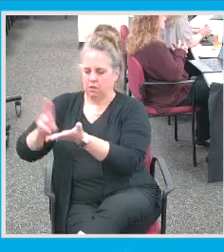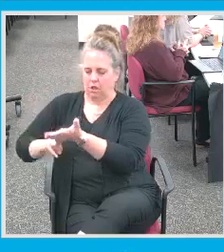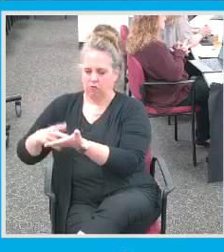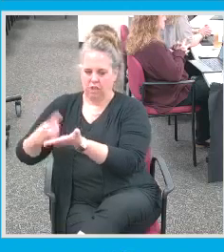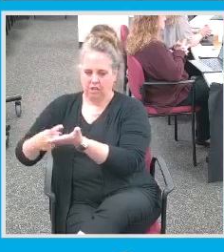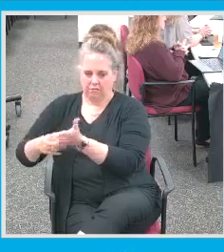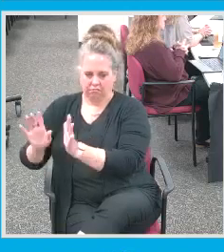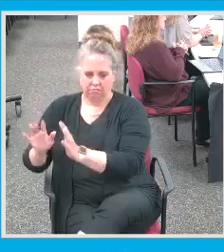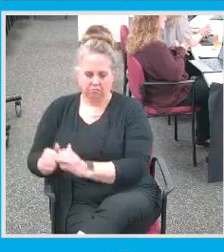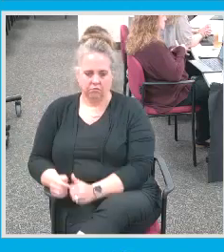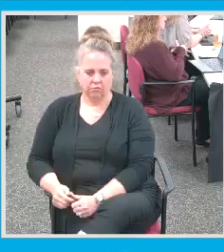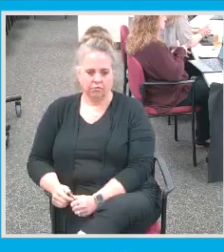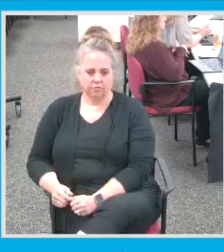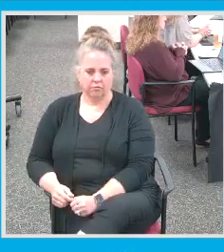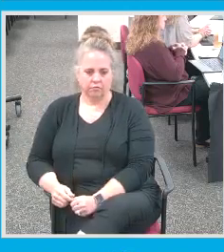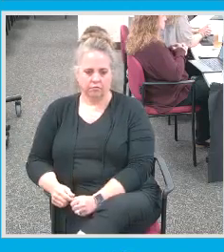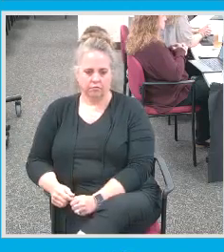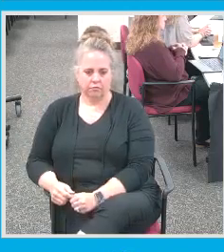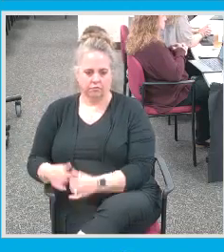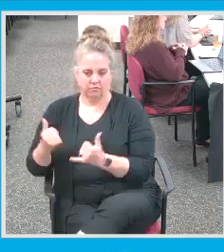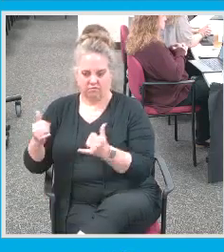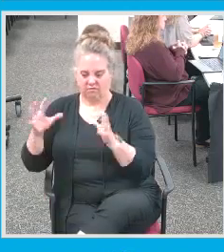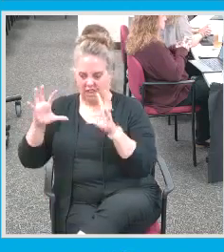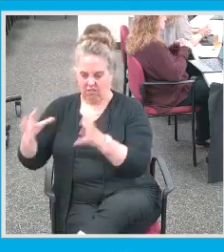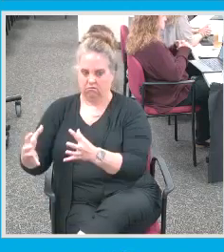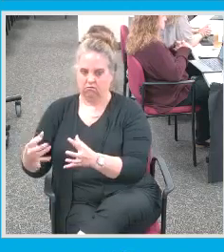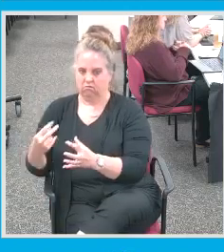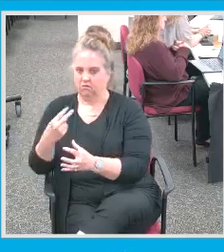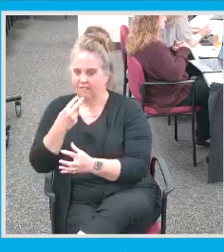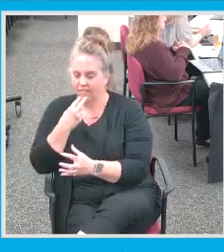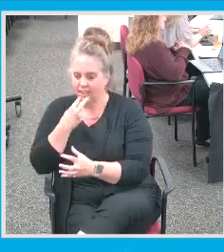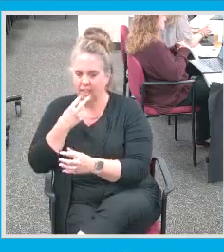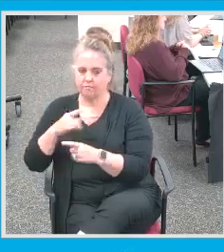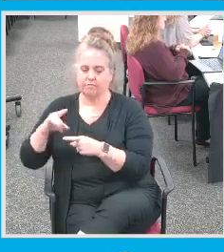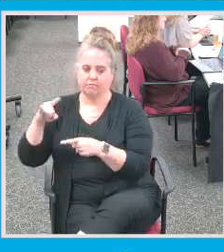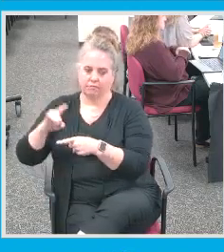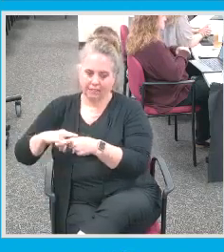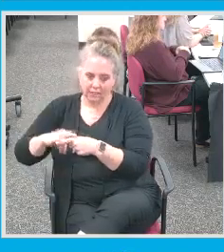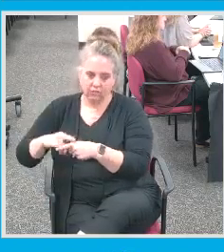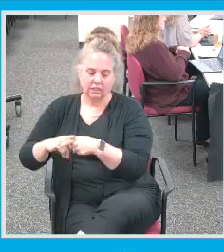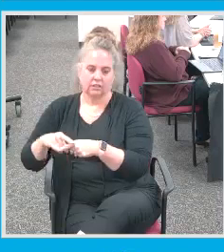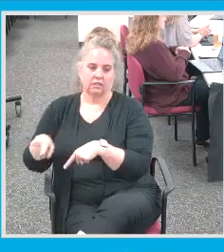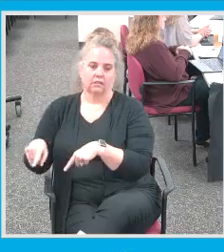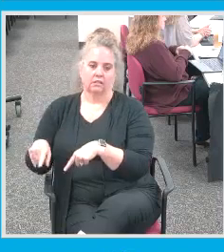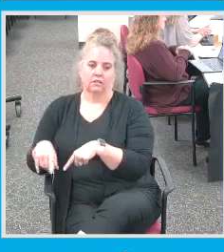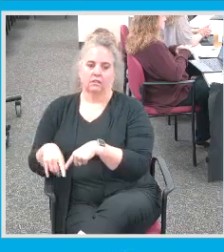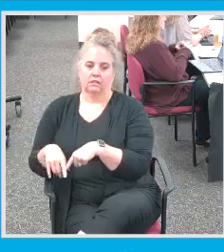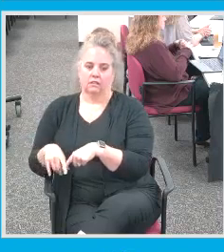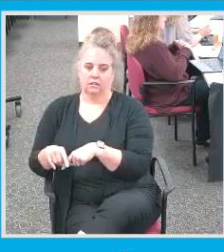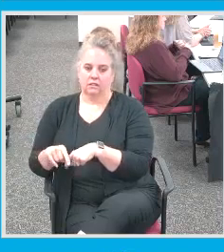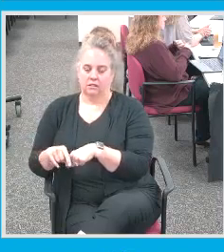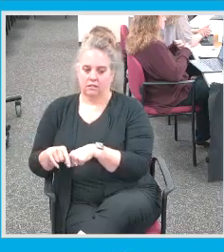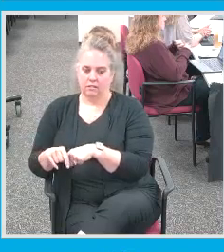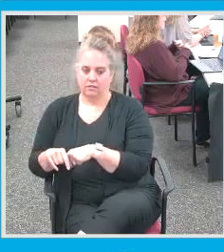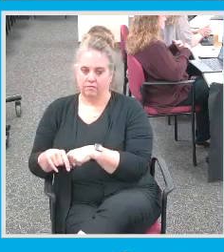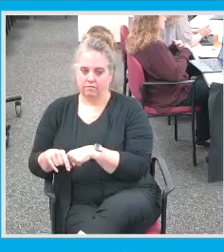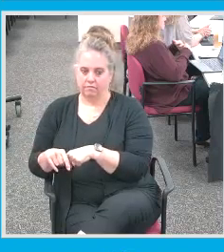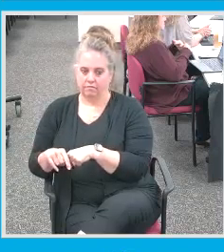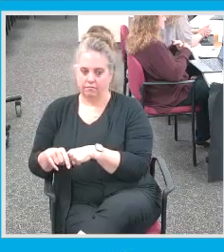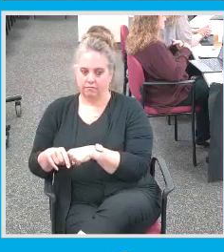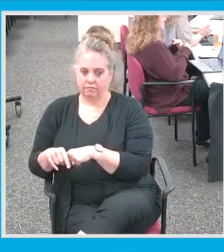on vape use and nicotine. And, fun fact for the state of Colorado, if this is still true, there is no standardization of